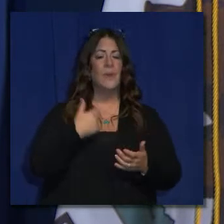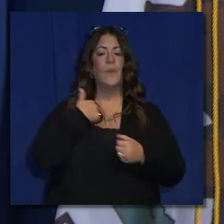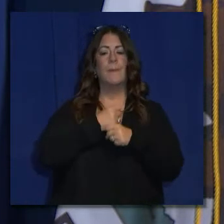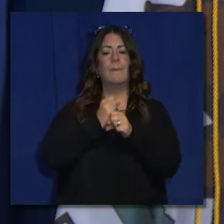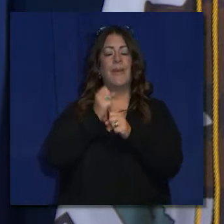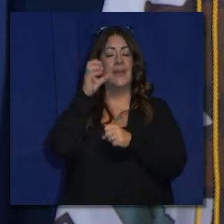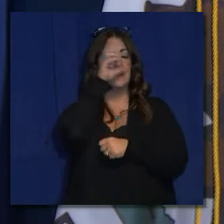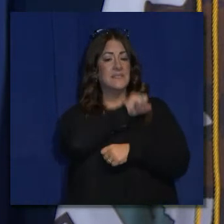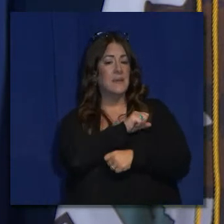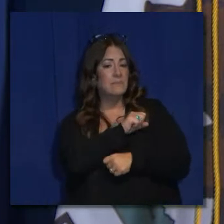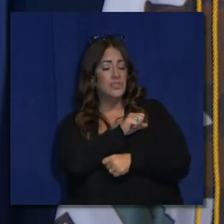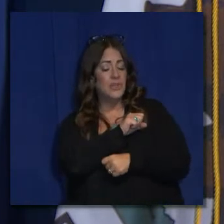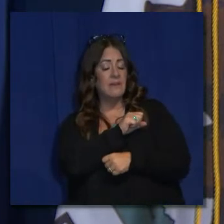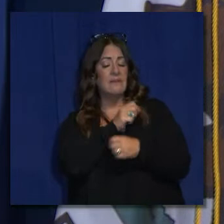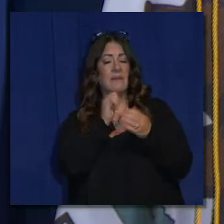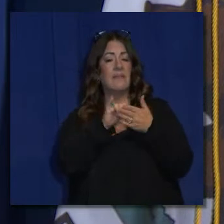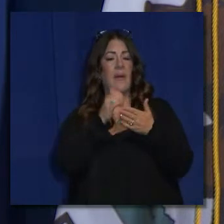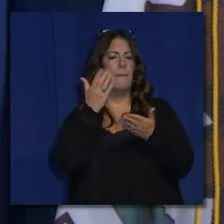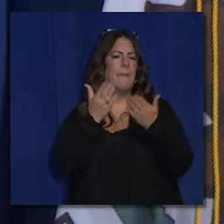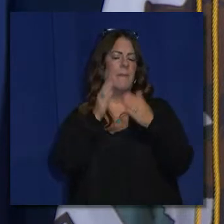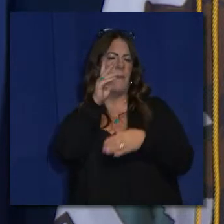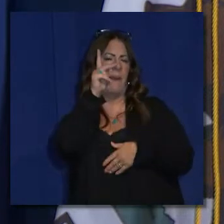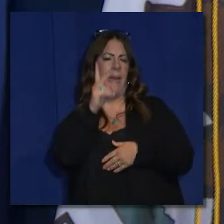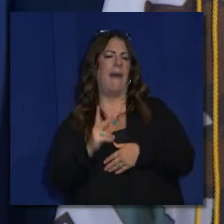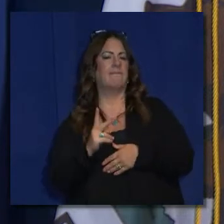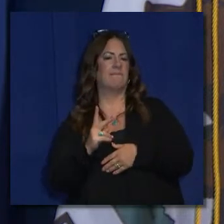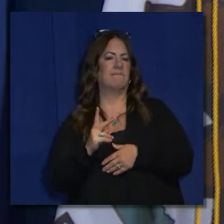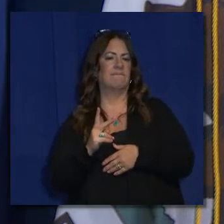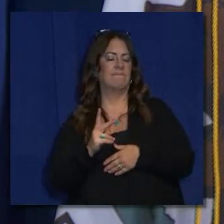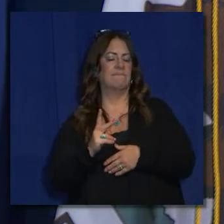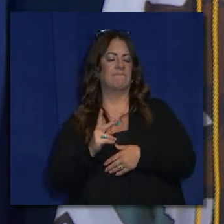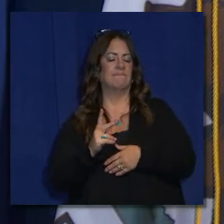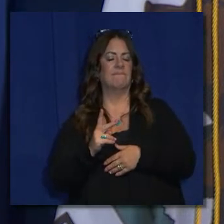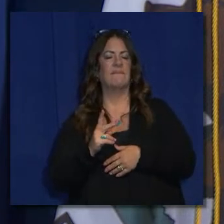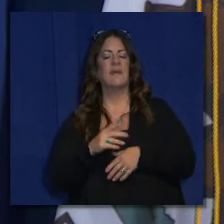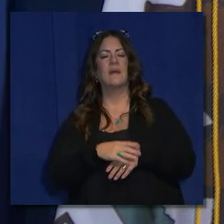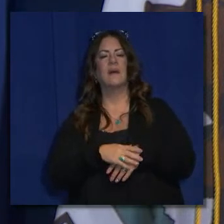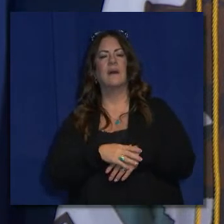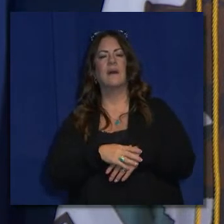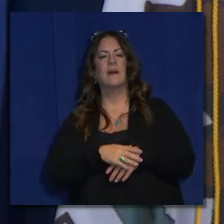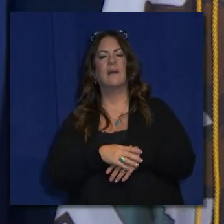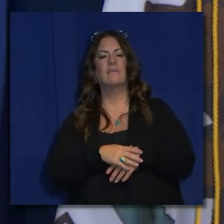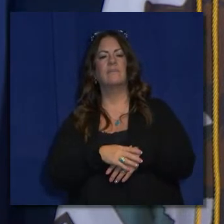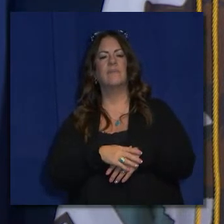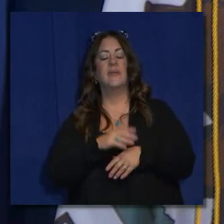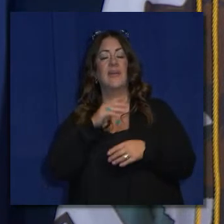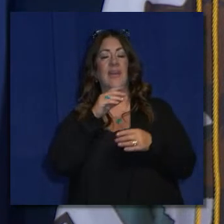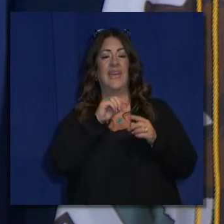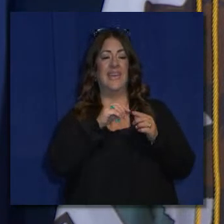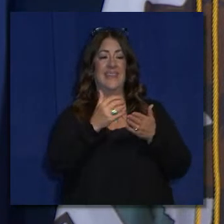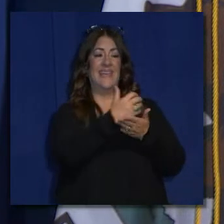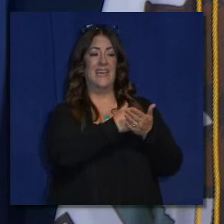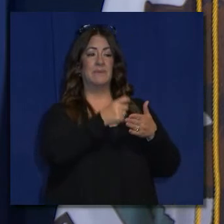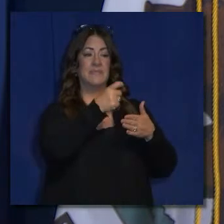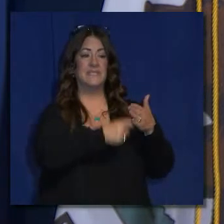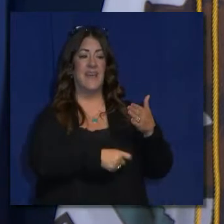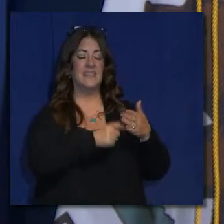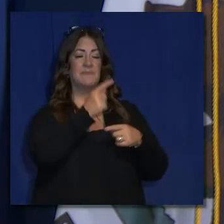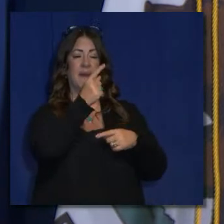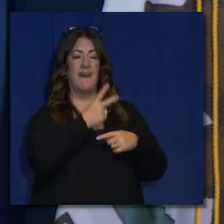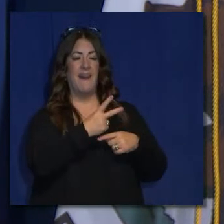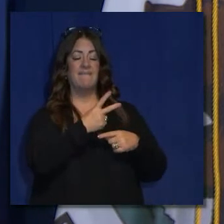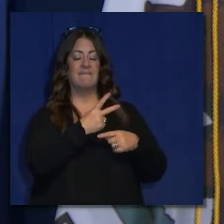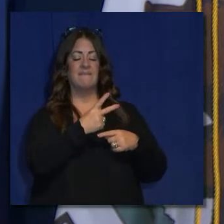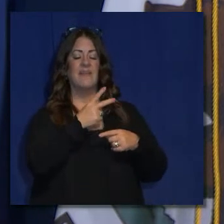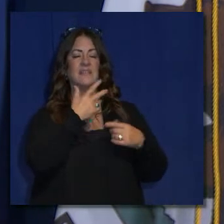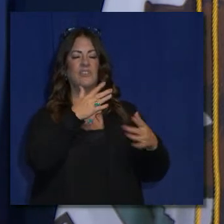an assumption that about half of the reduction in the income tax has already shown up, but